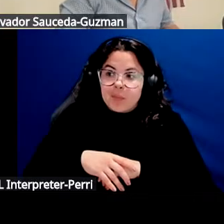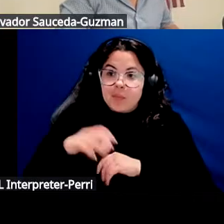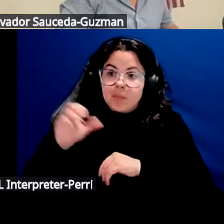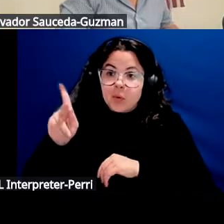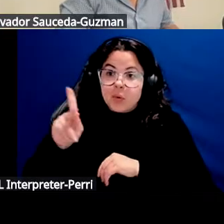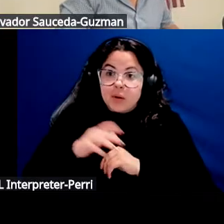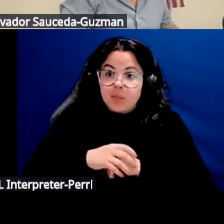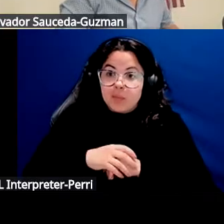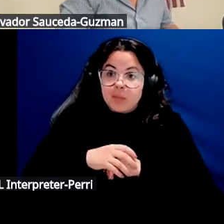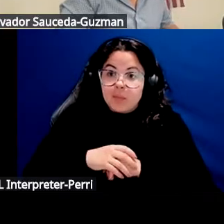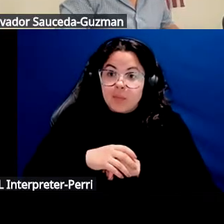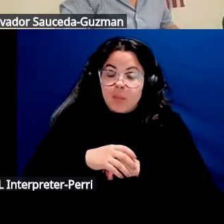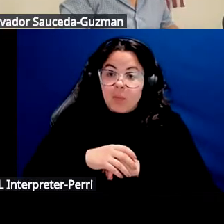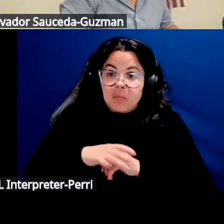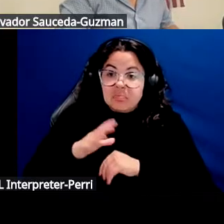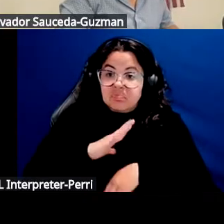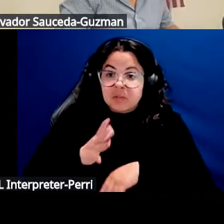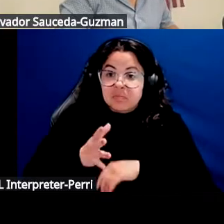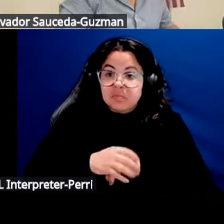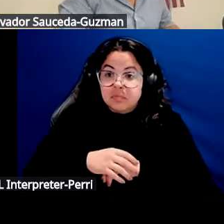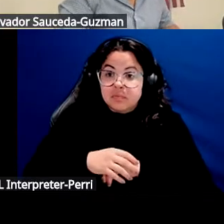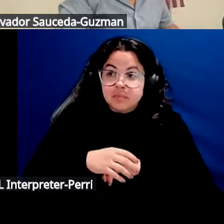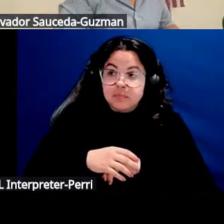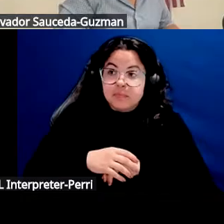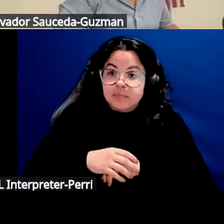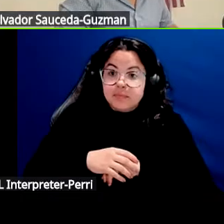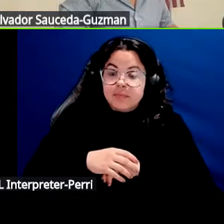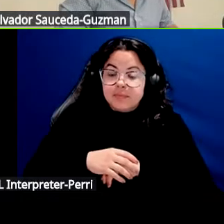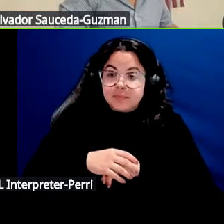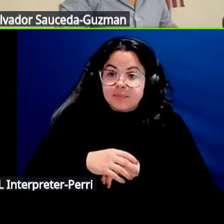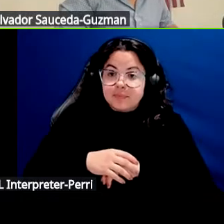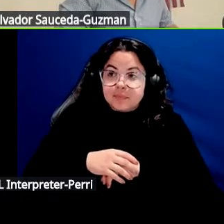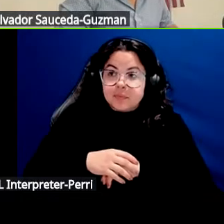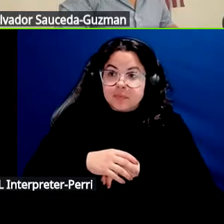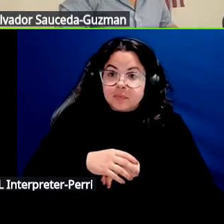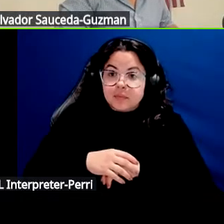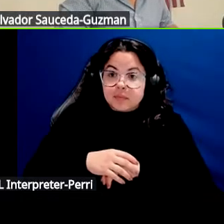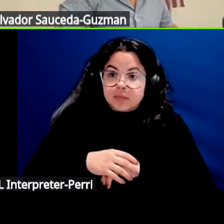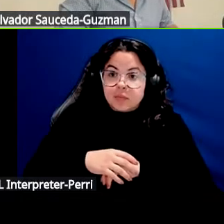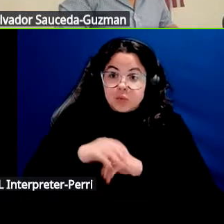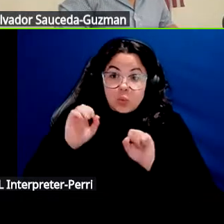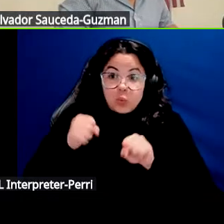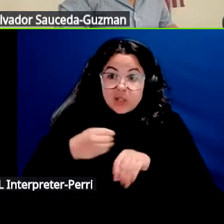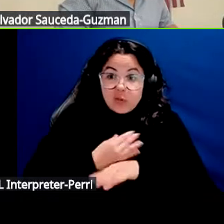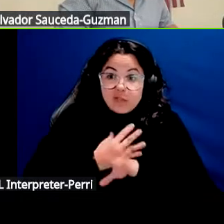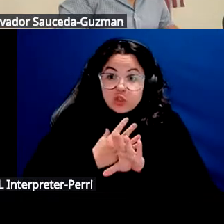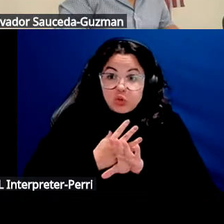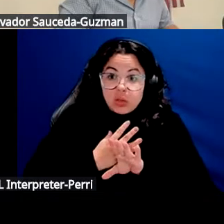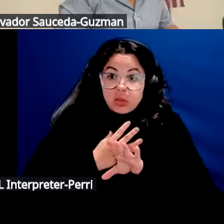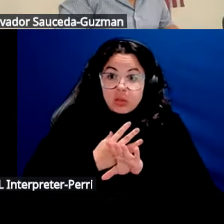Okay. That's fine with me. We can hold it virtually for Carver Langston?